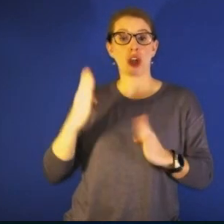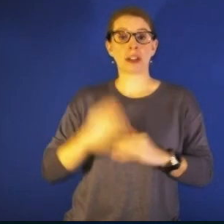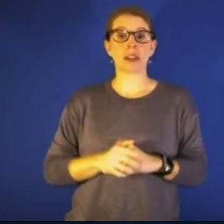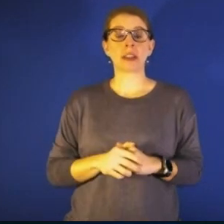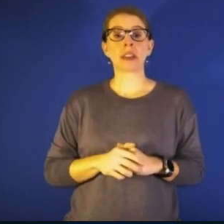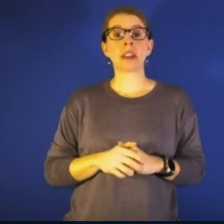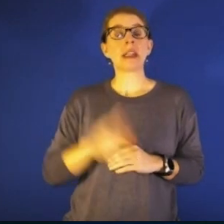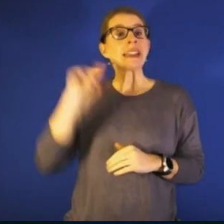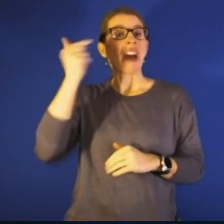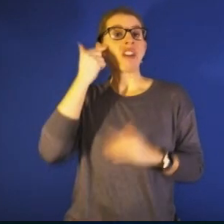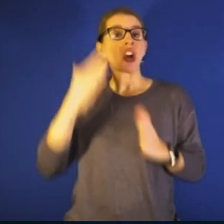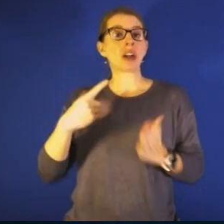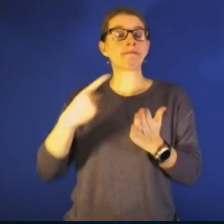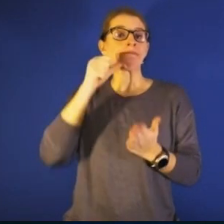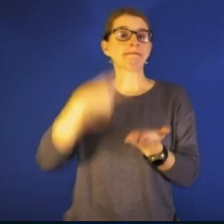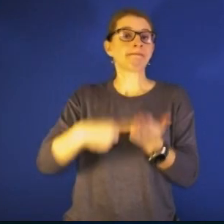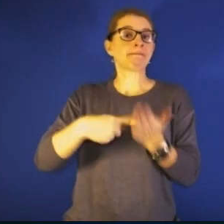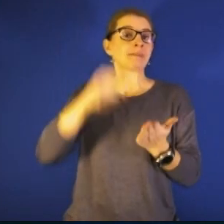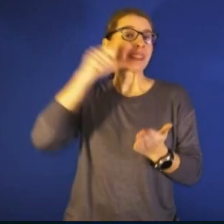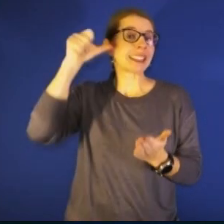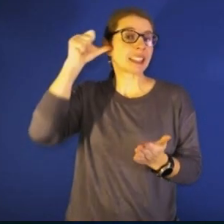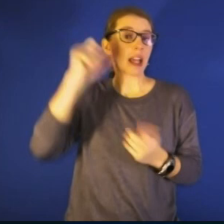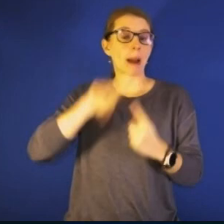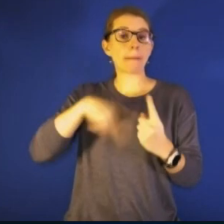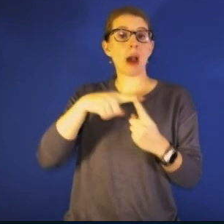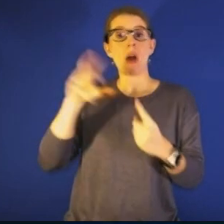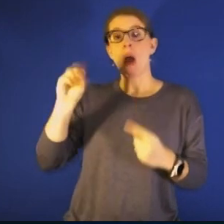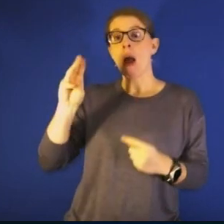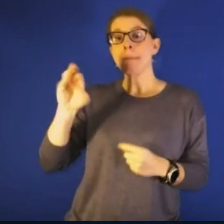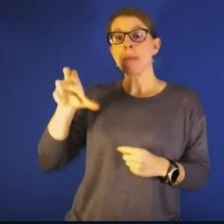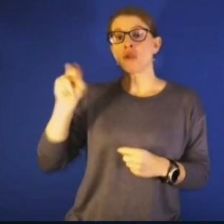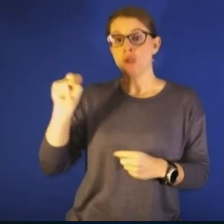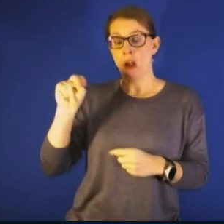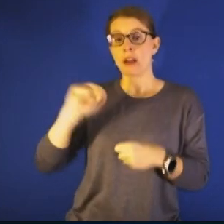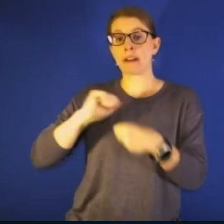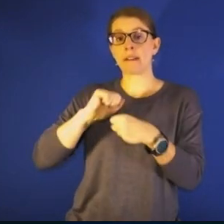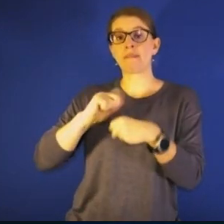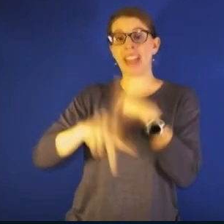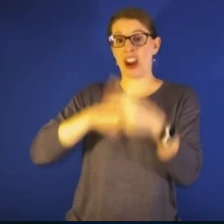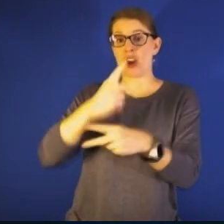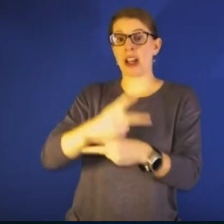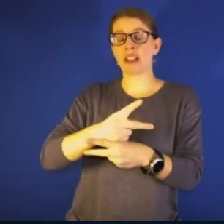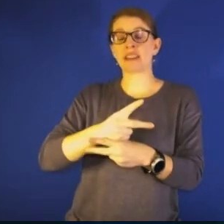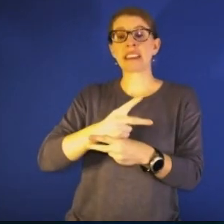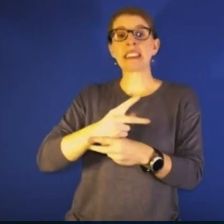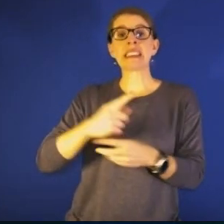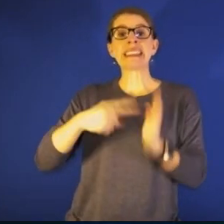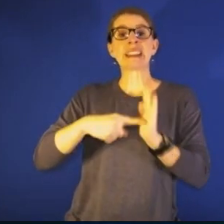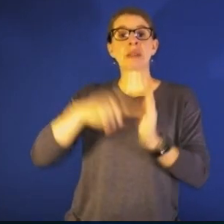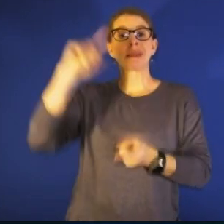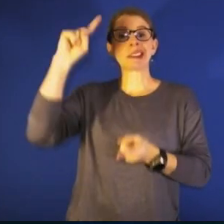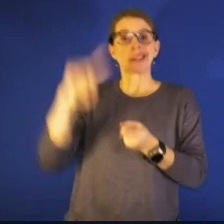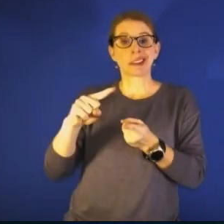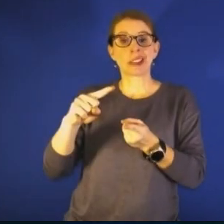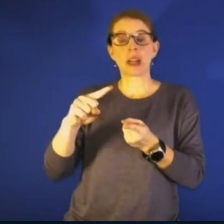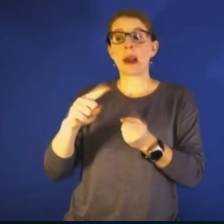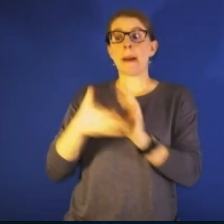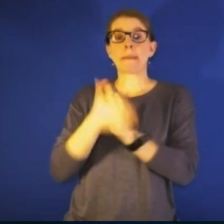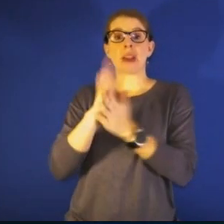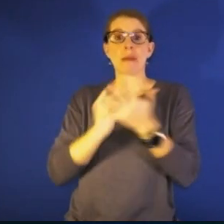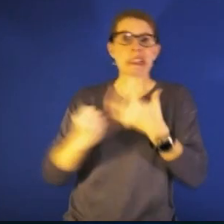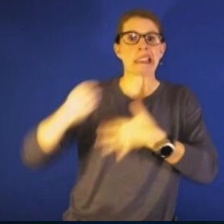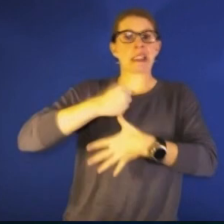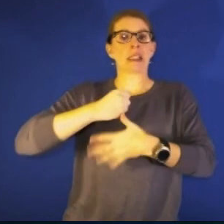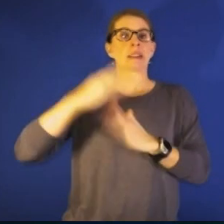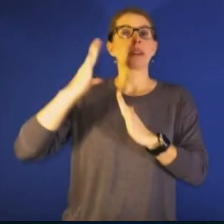about the Omicron variant because it has fewer symptoms. She forecast that as it becomes the dominant strain, we